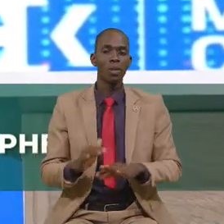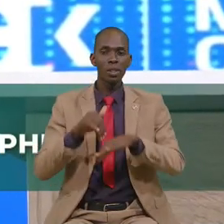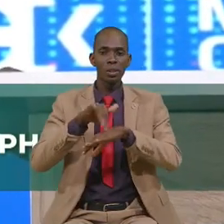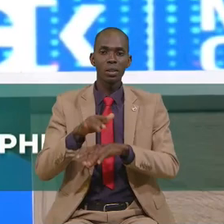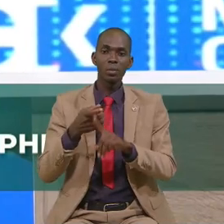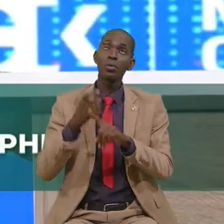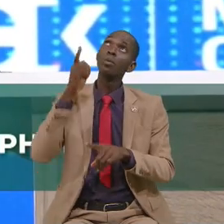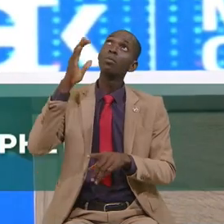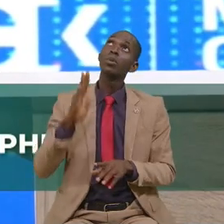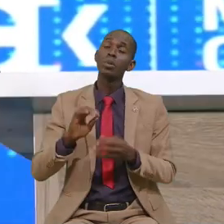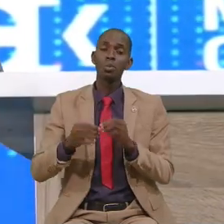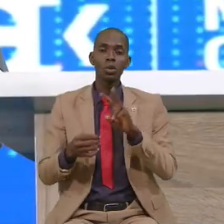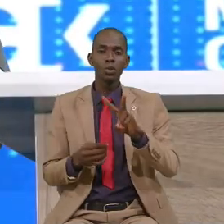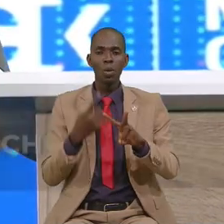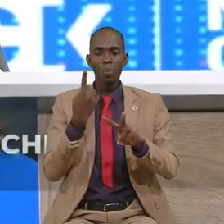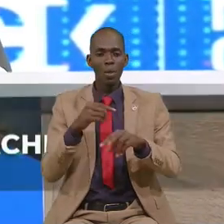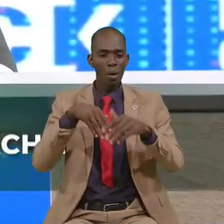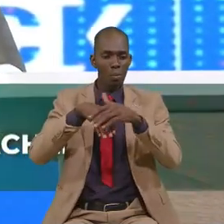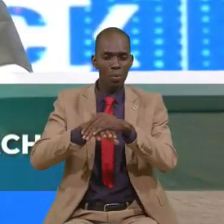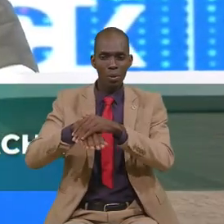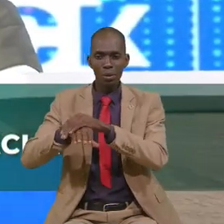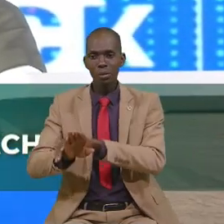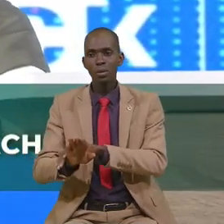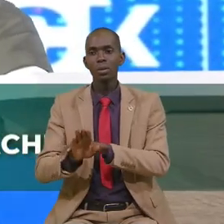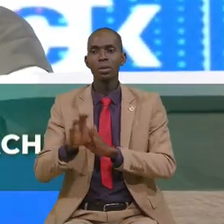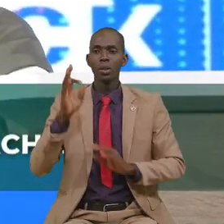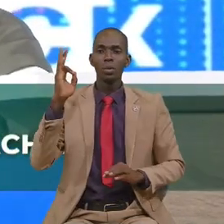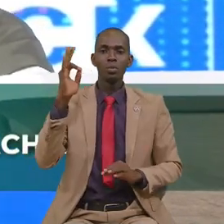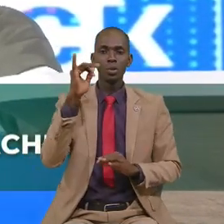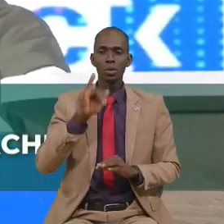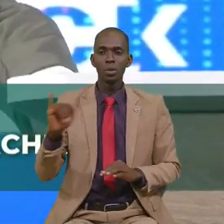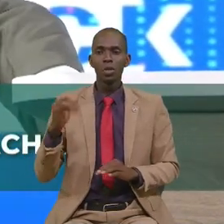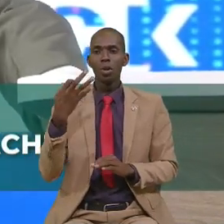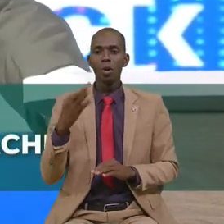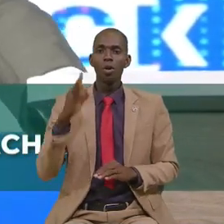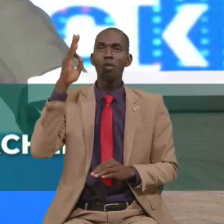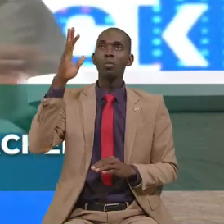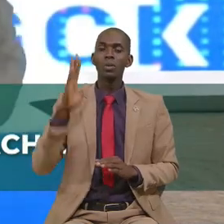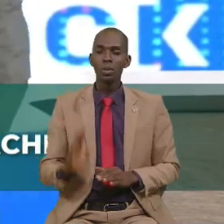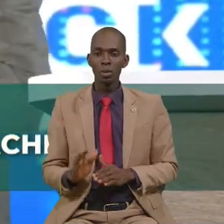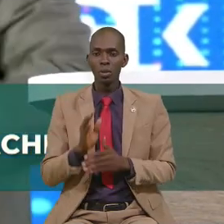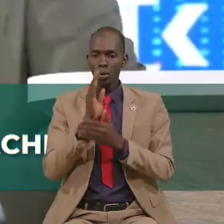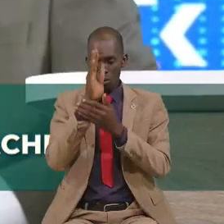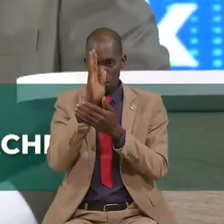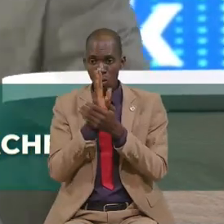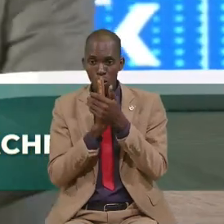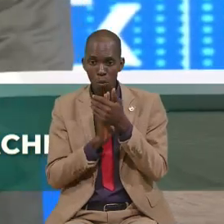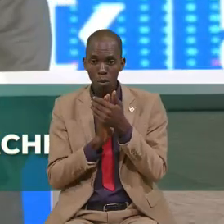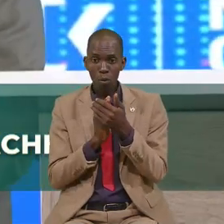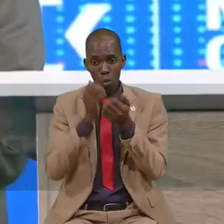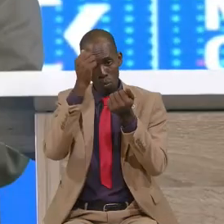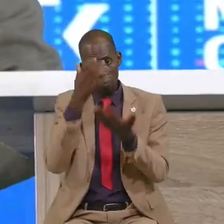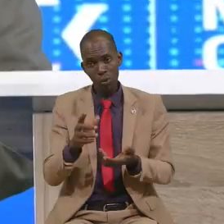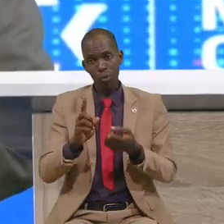the penetrating preaching of preachers submissive to God. Number three,